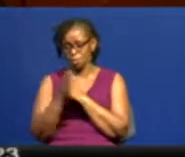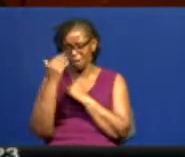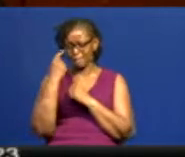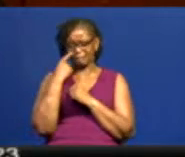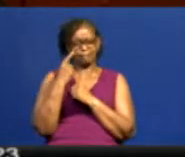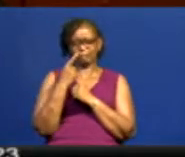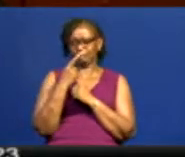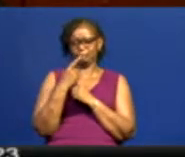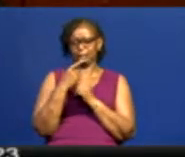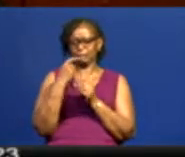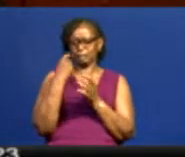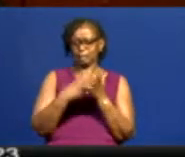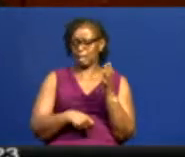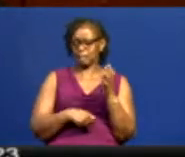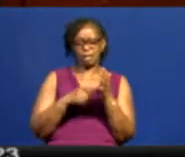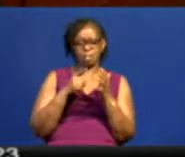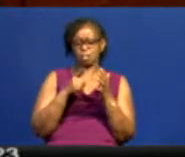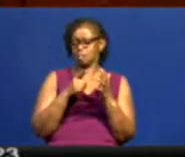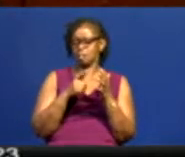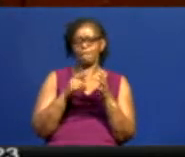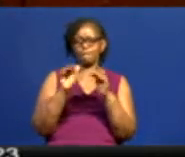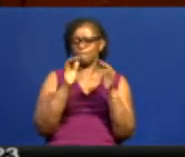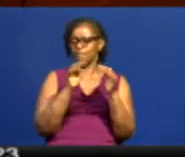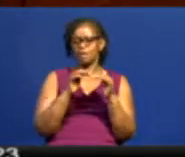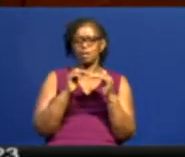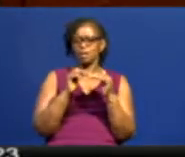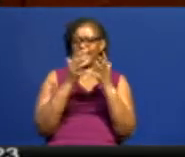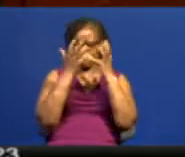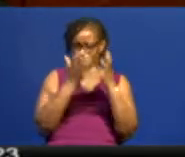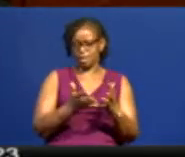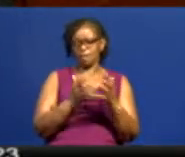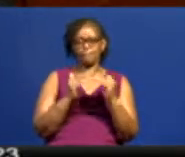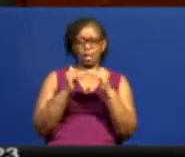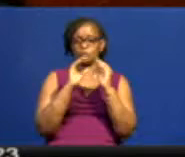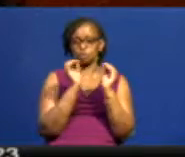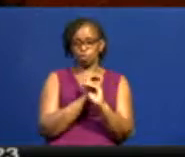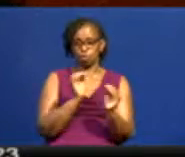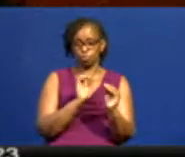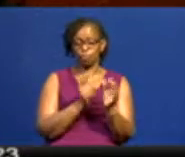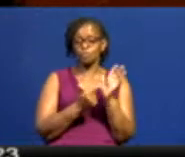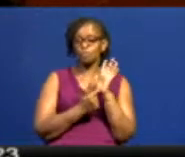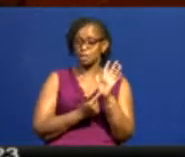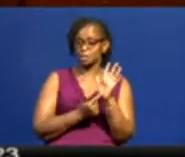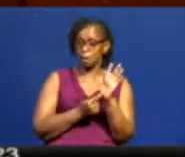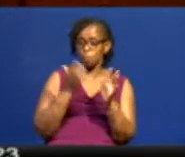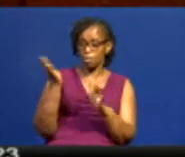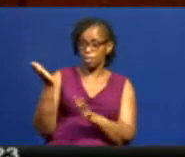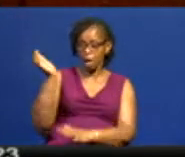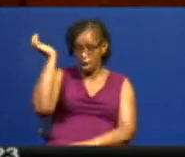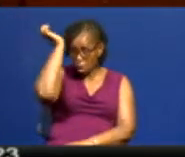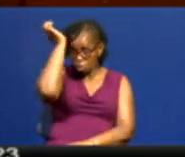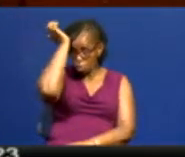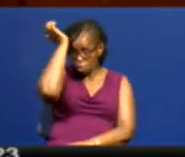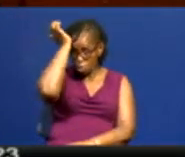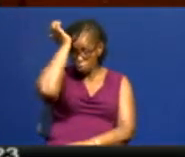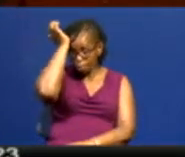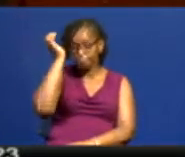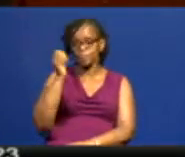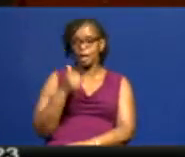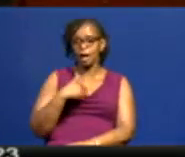taxation regimes that are not favorable. Honourable Speaker, we have a sad case in place. In Eldoret, we have Medill